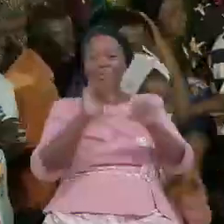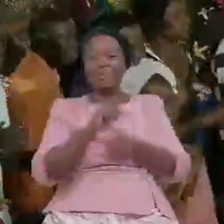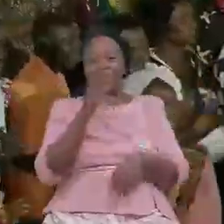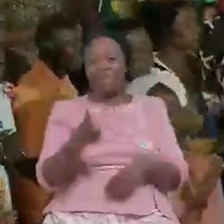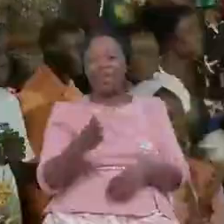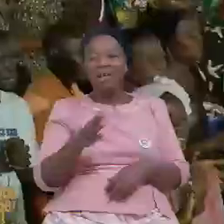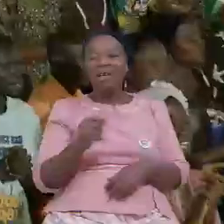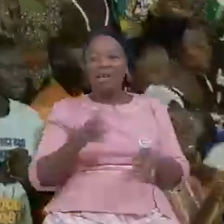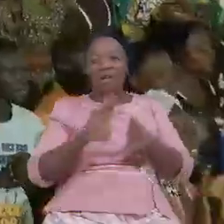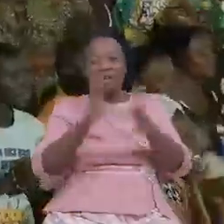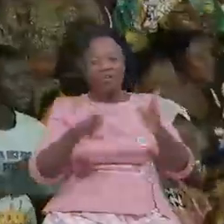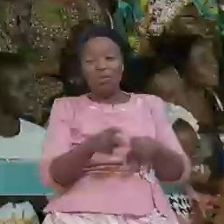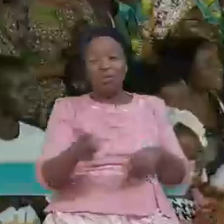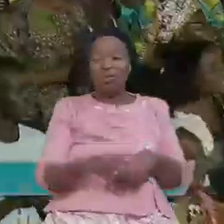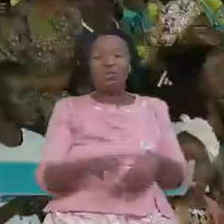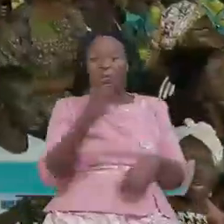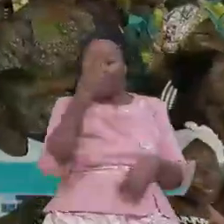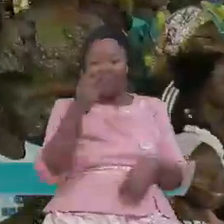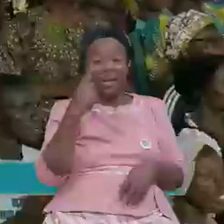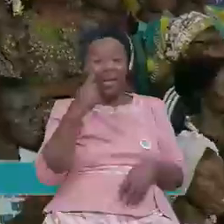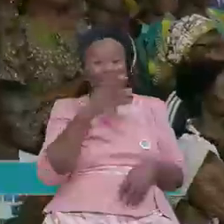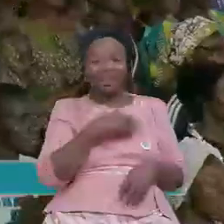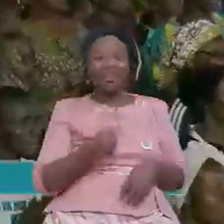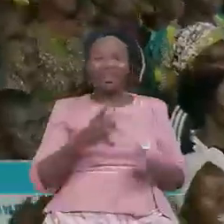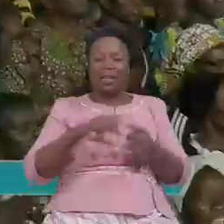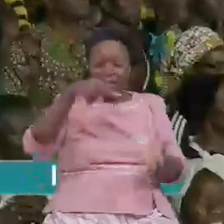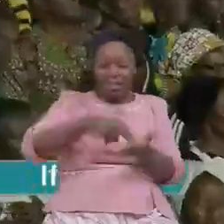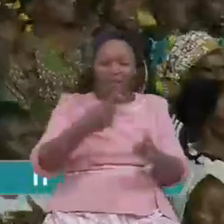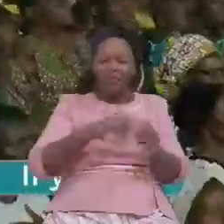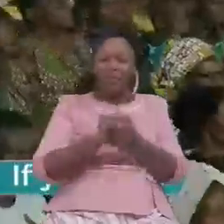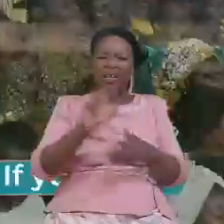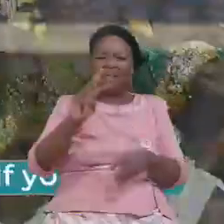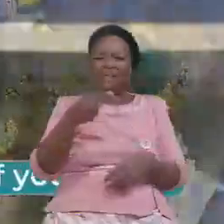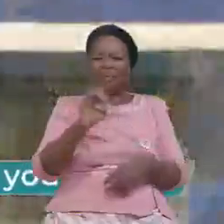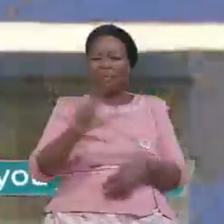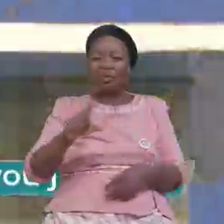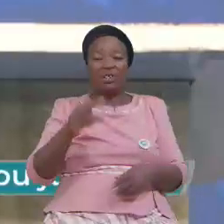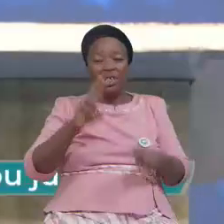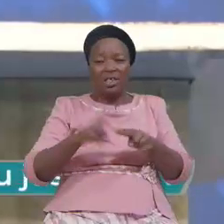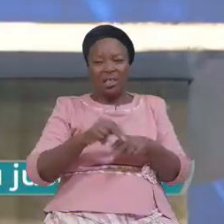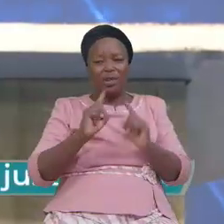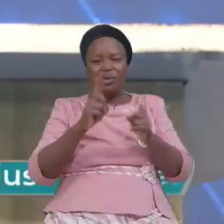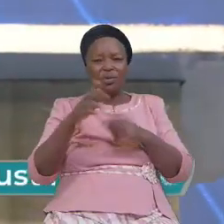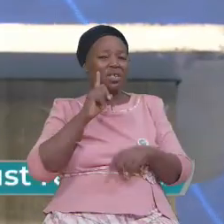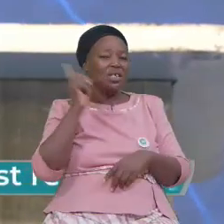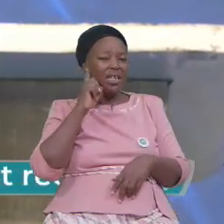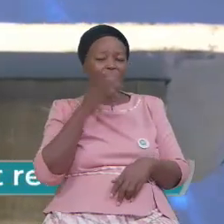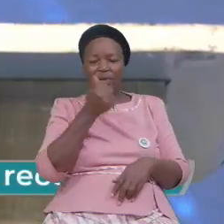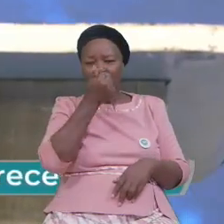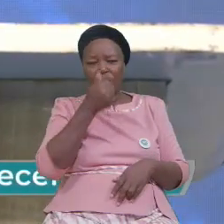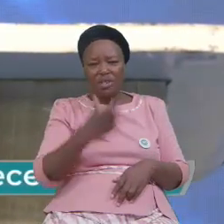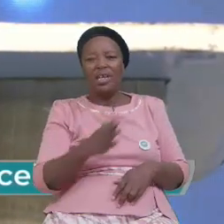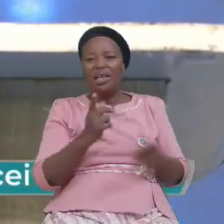blind eyes, get out of that wheelchair. Speak to the deaf and they don't right there. And whatever it is